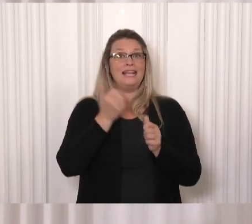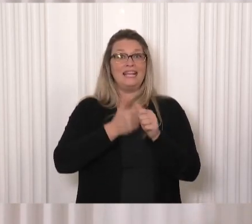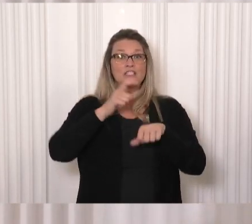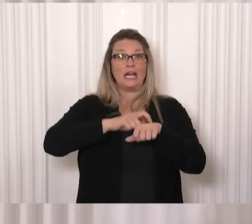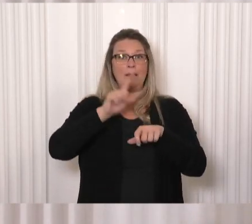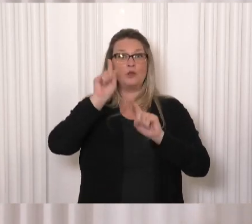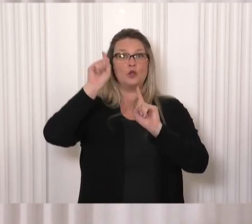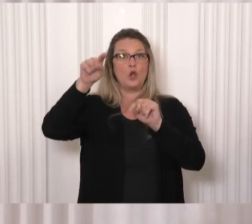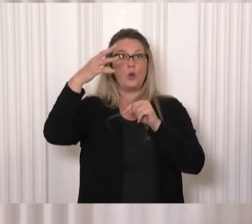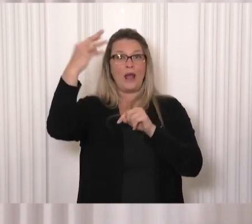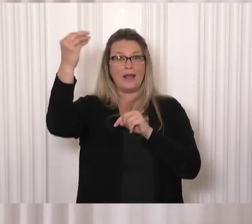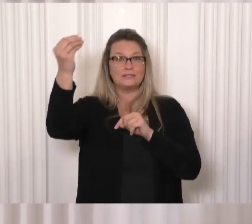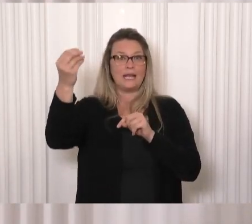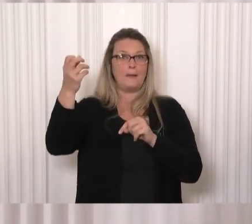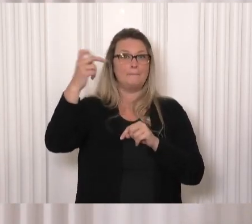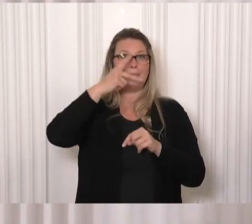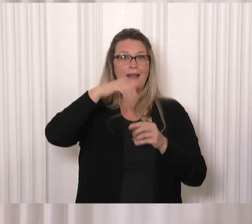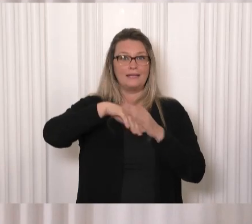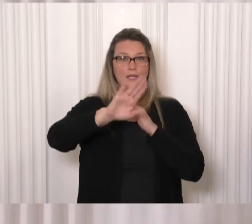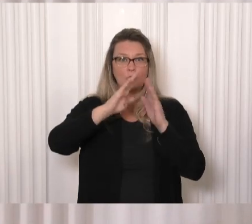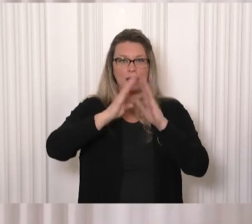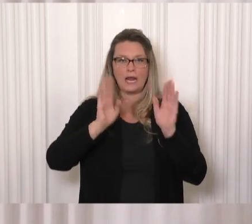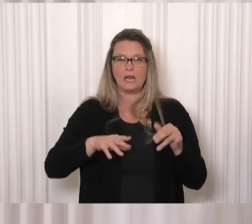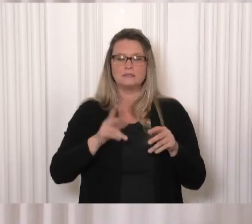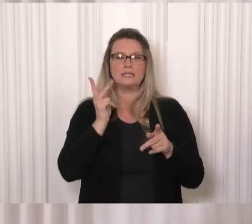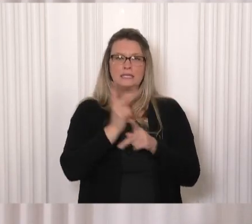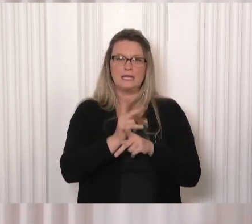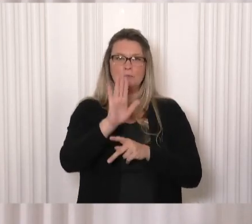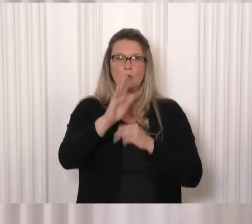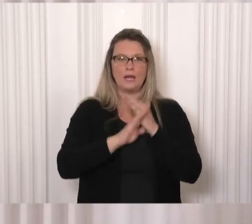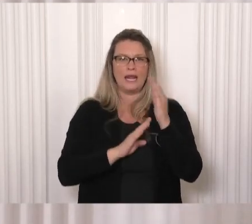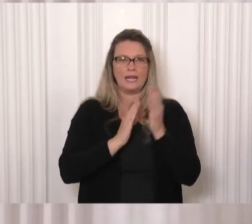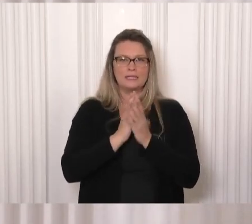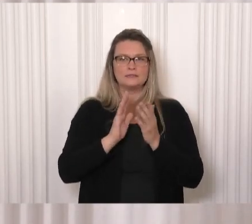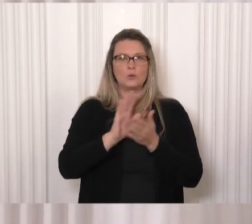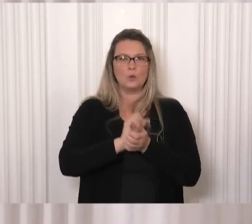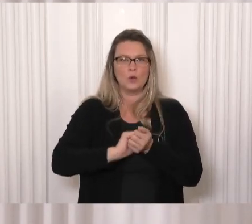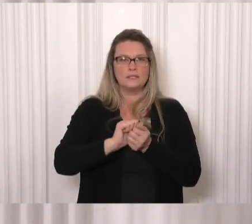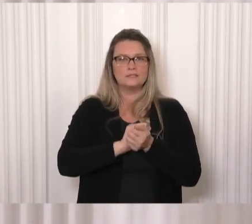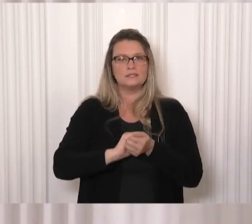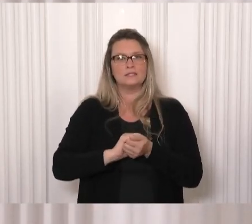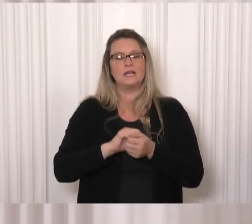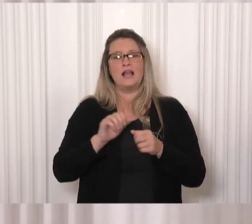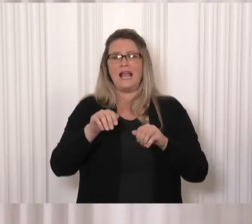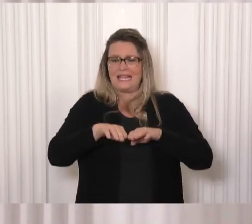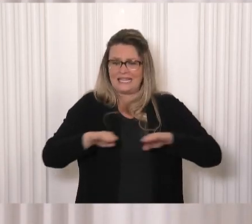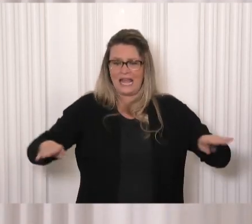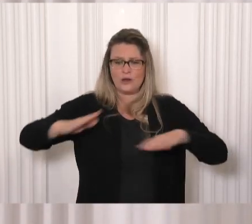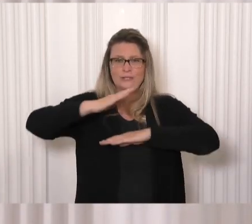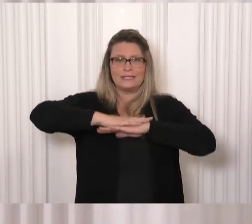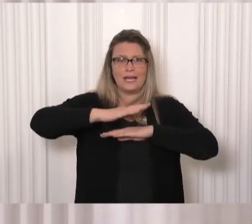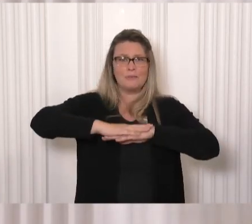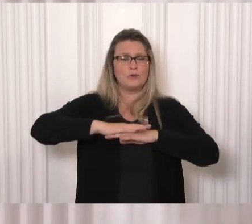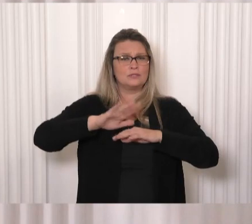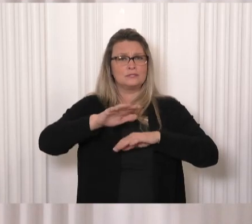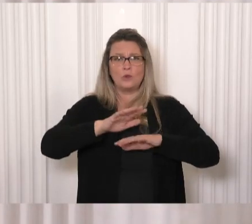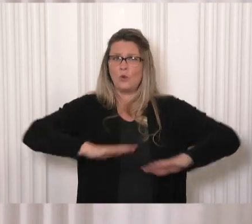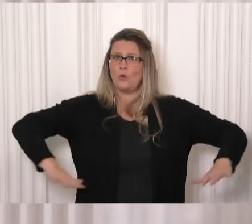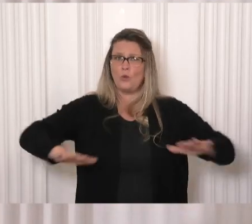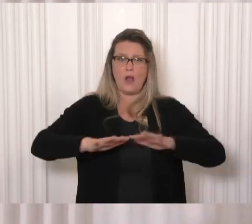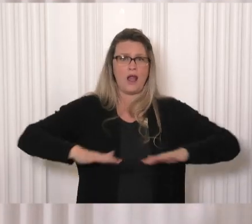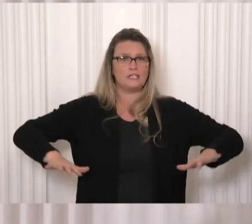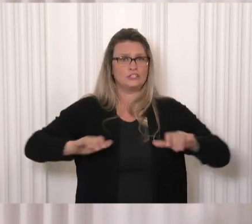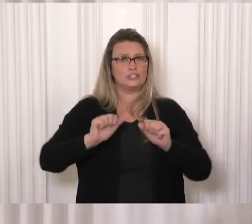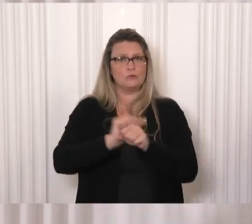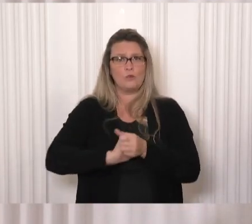back in, touch a door handle. You should keep your counters clean, doorknobs, and those kind of things. You just need soap and water and just clean them